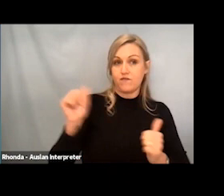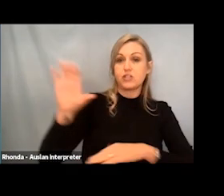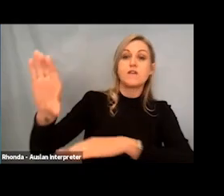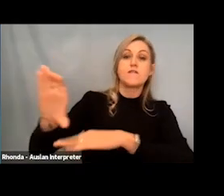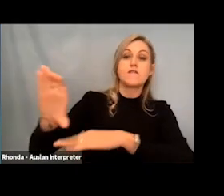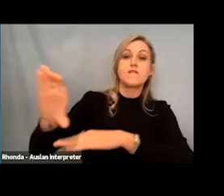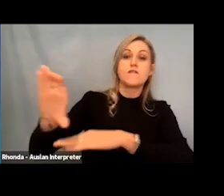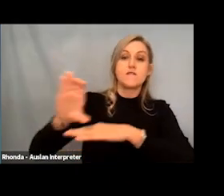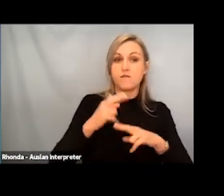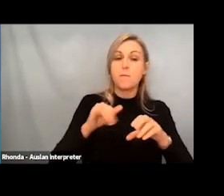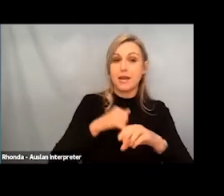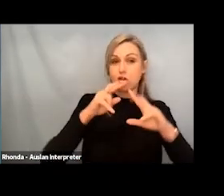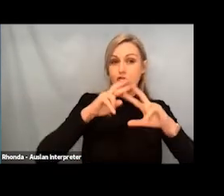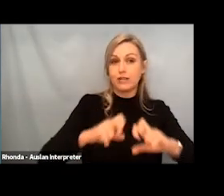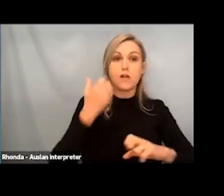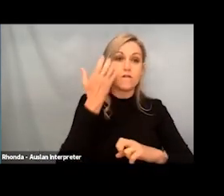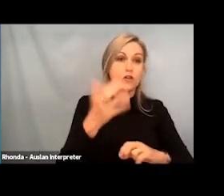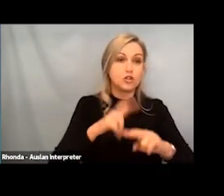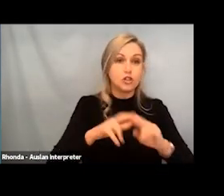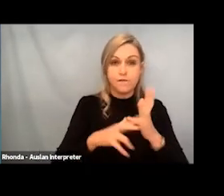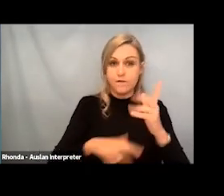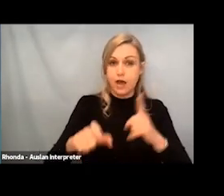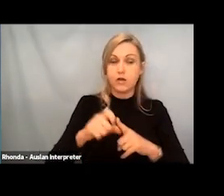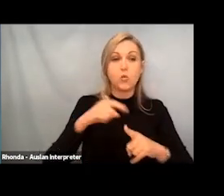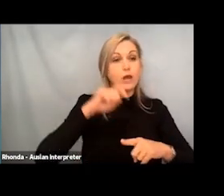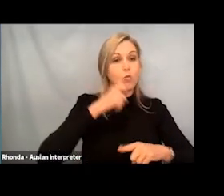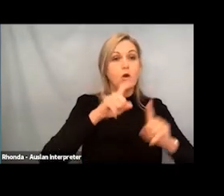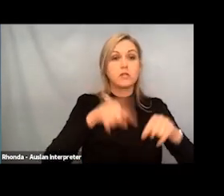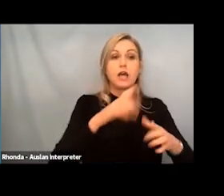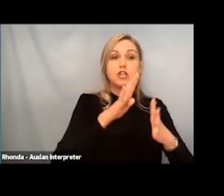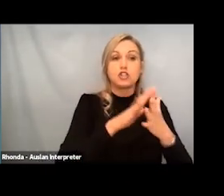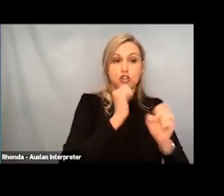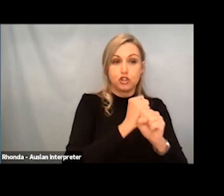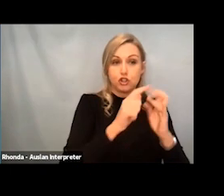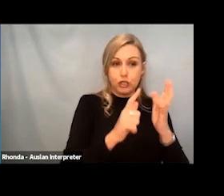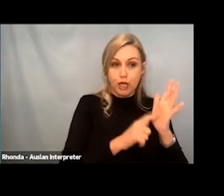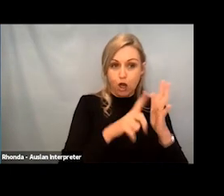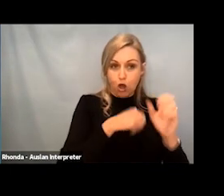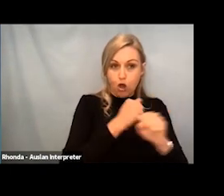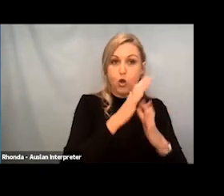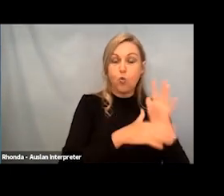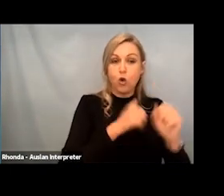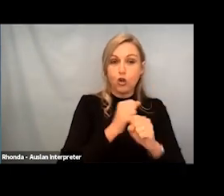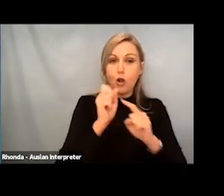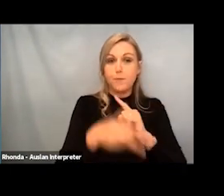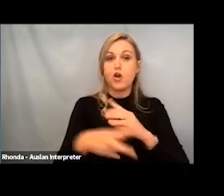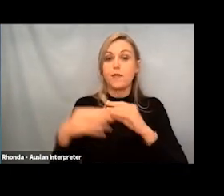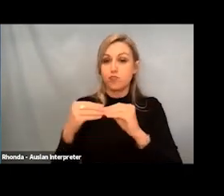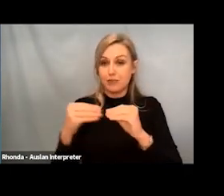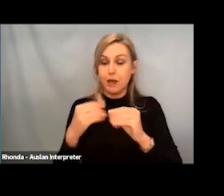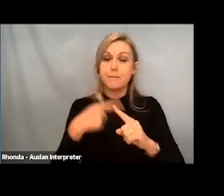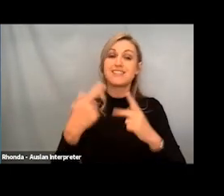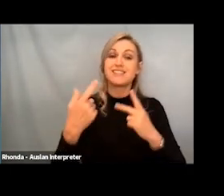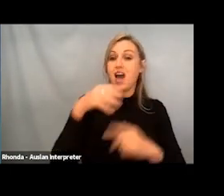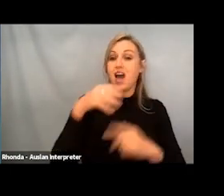Research Future Fund, and we'll be implementing this trial through Geelong, Wollongong, Perth and Brisbane, and hopefully additional sites that we are yet